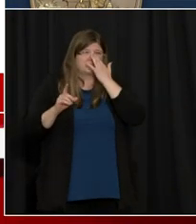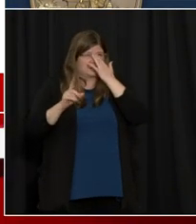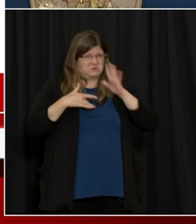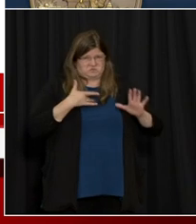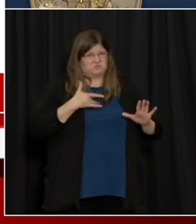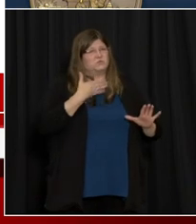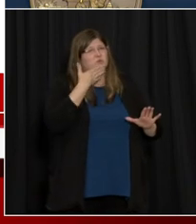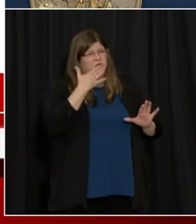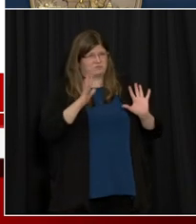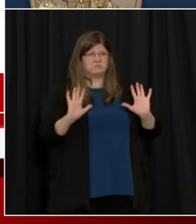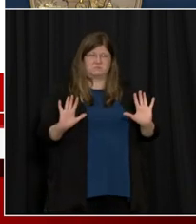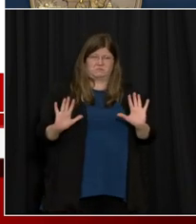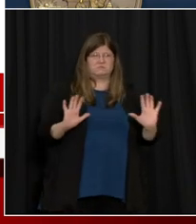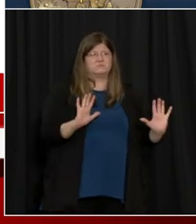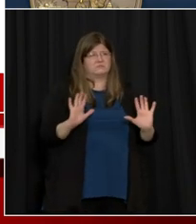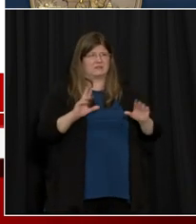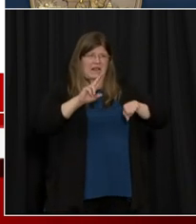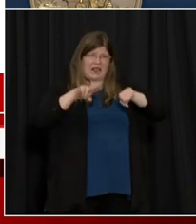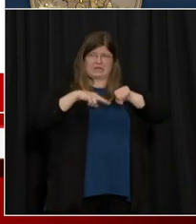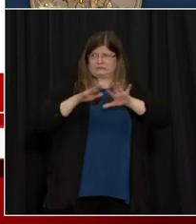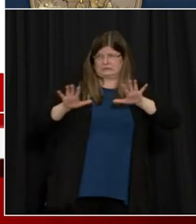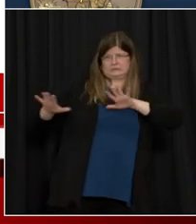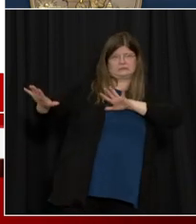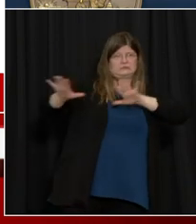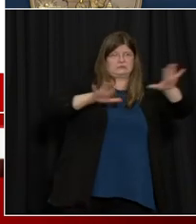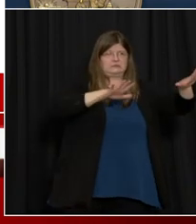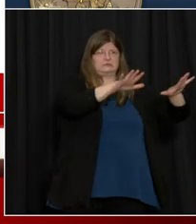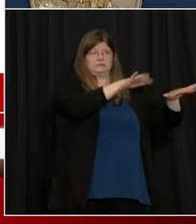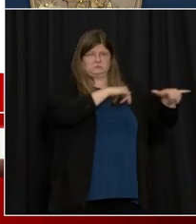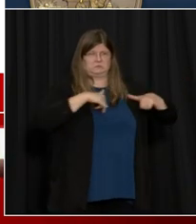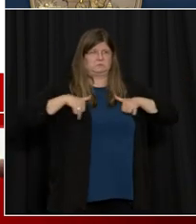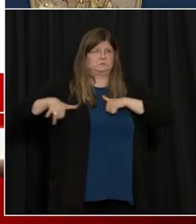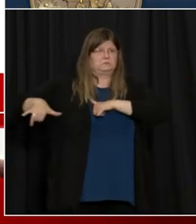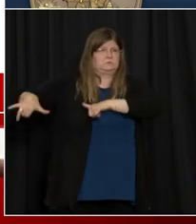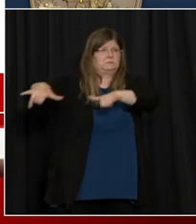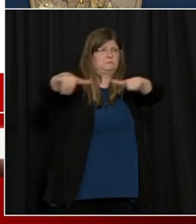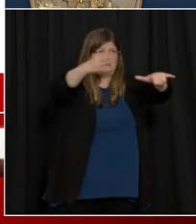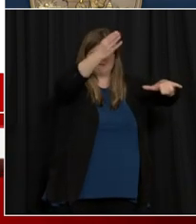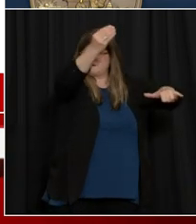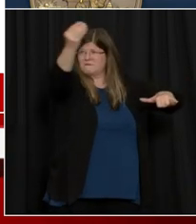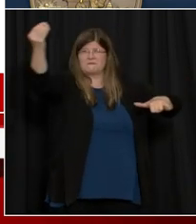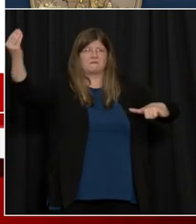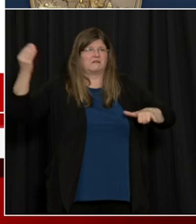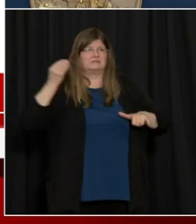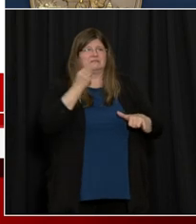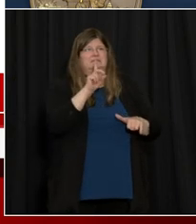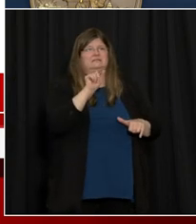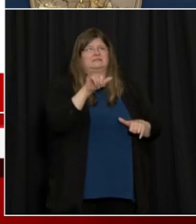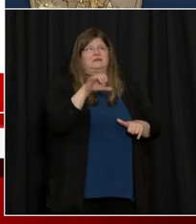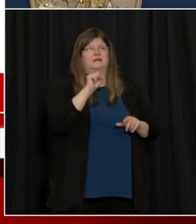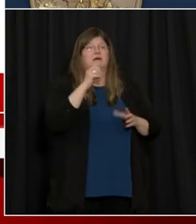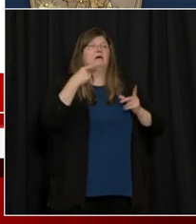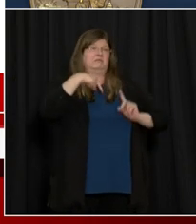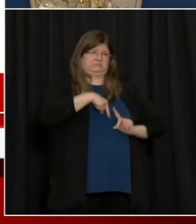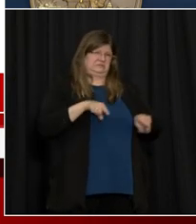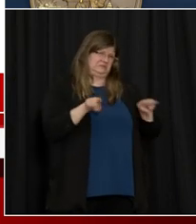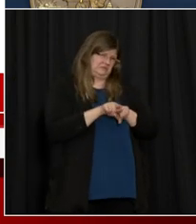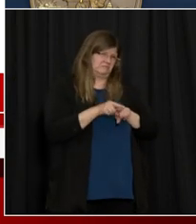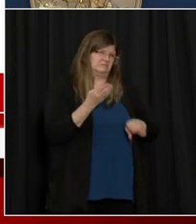been nationally touted as the period of preparing for what could be increases